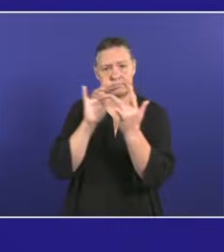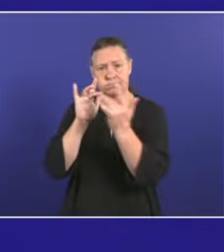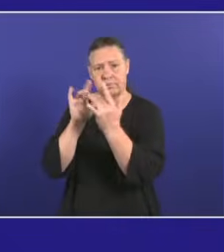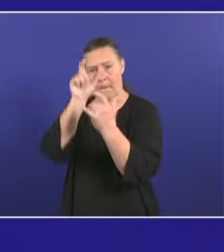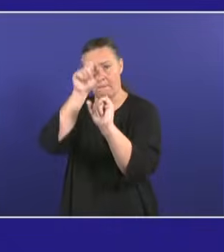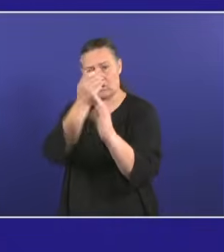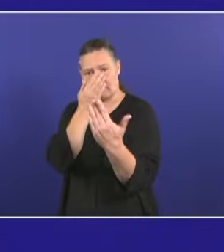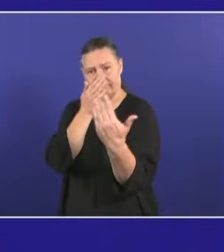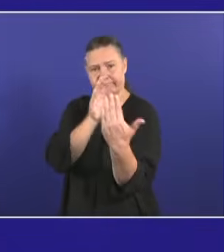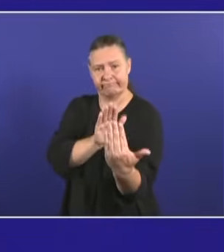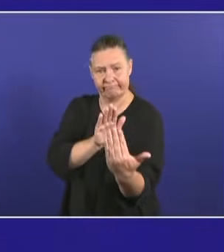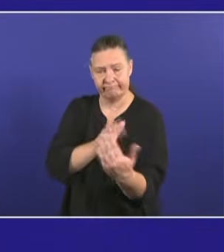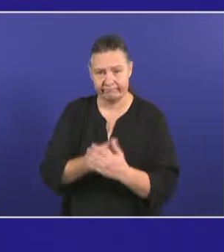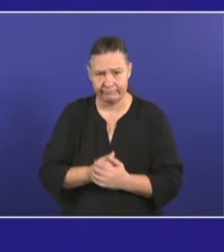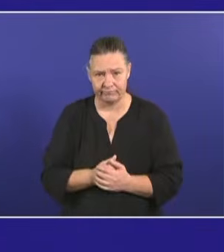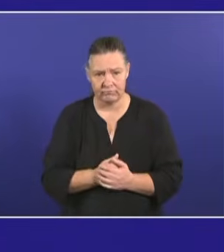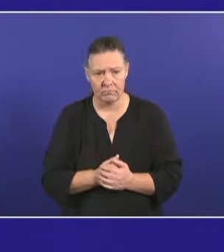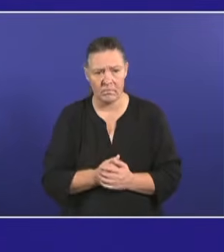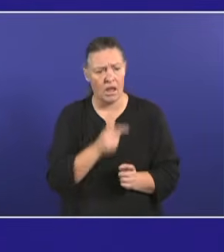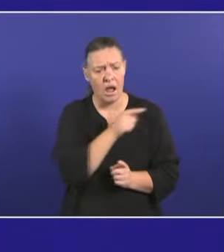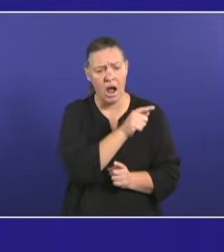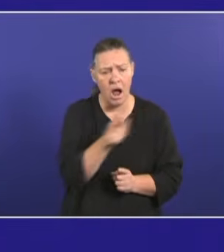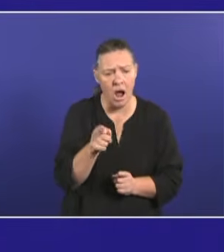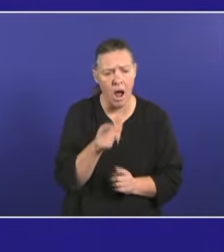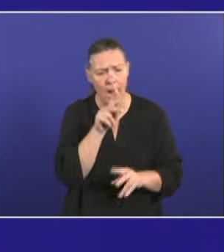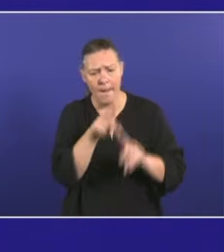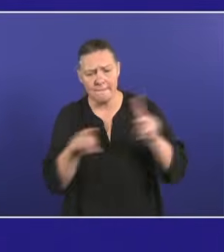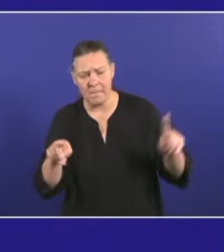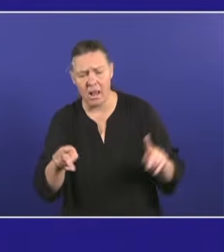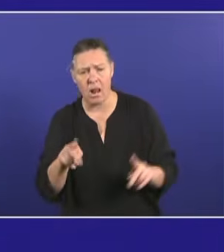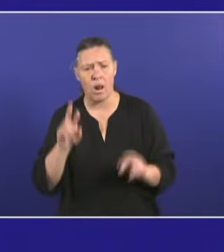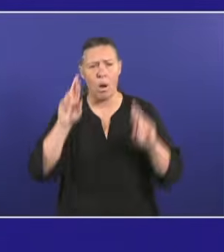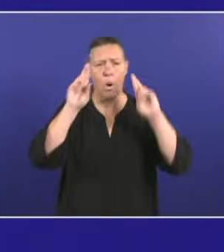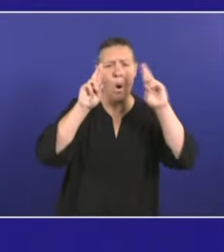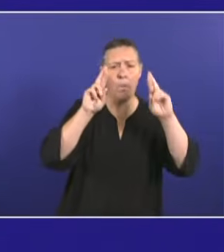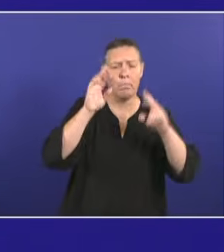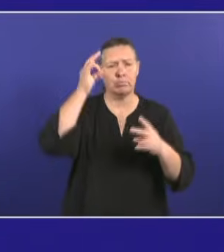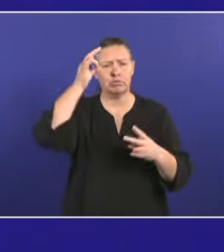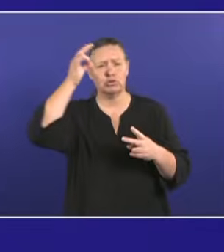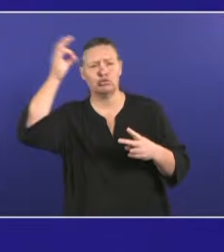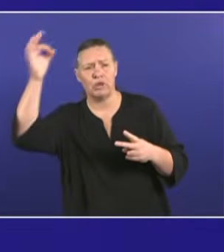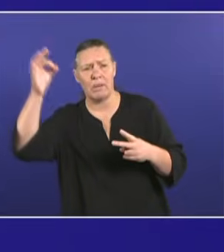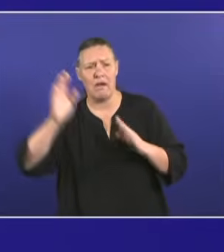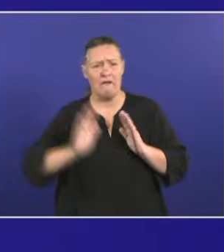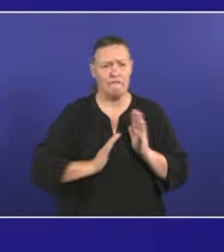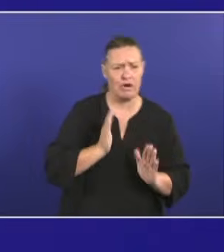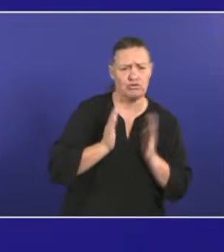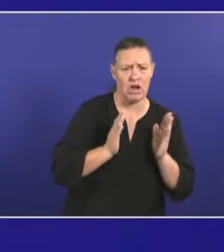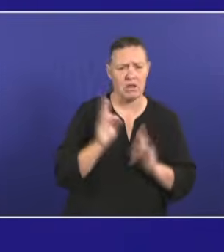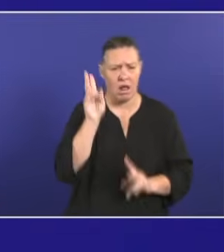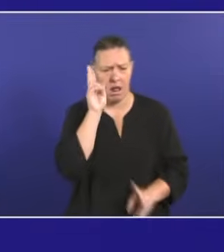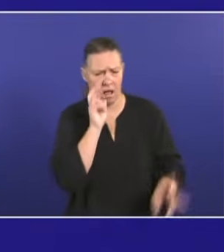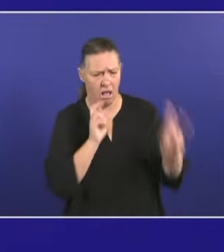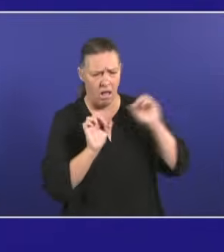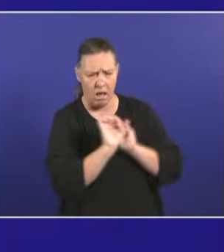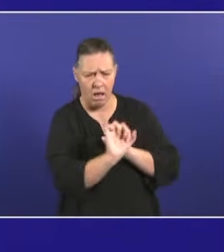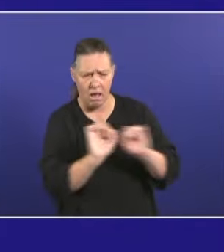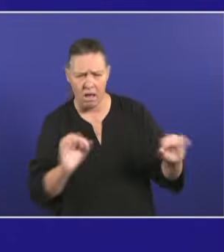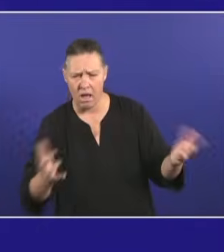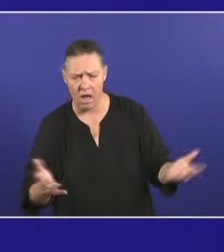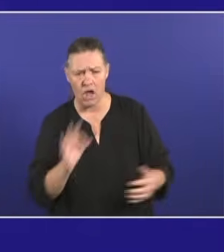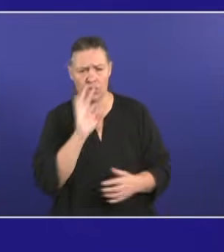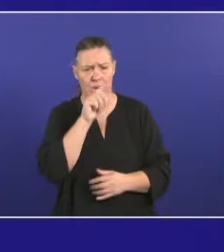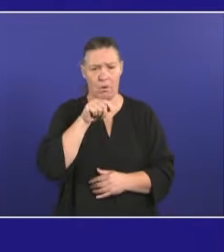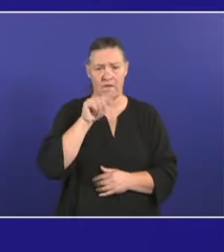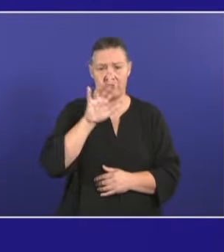conversations. That means we listened to the hopes and dreams and frustrations of 3.5 million citizens. And we had